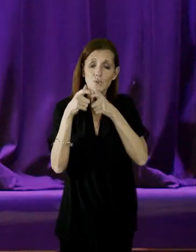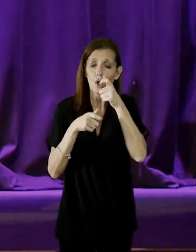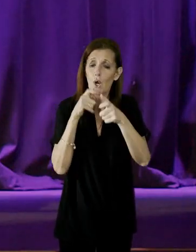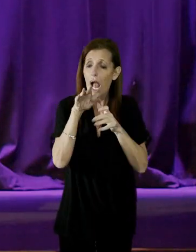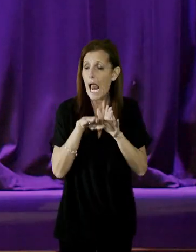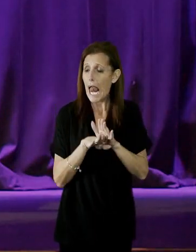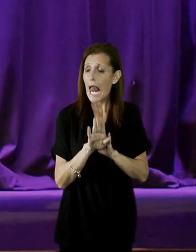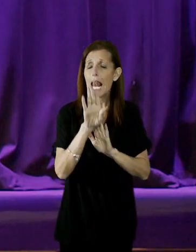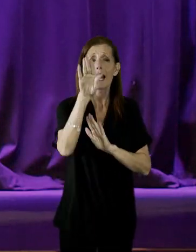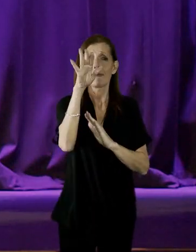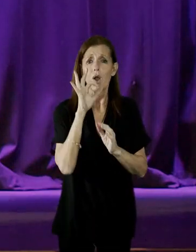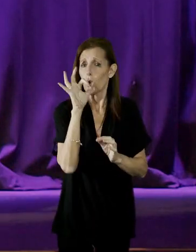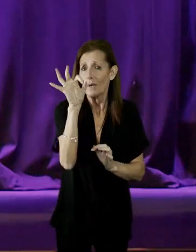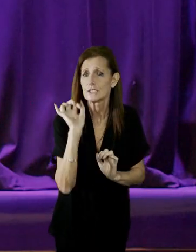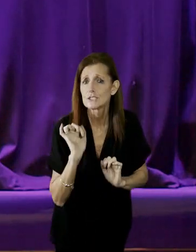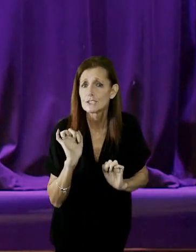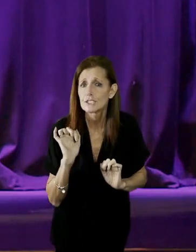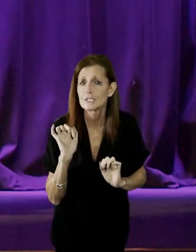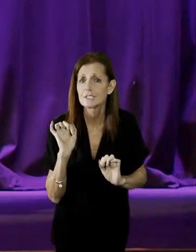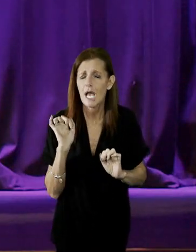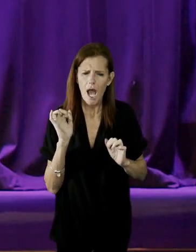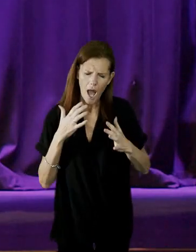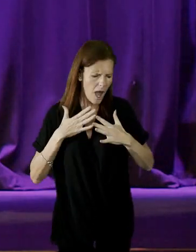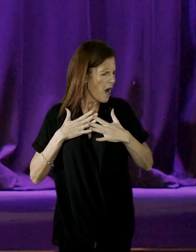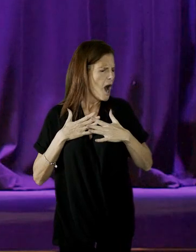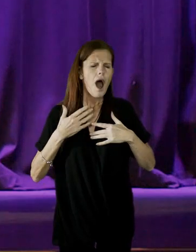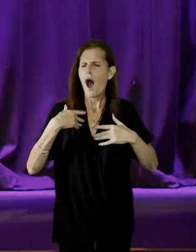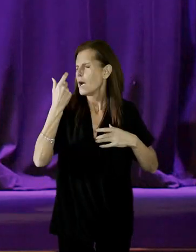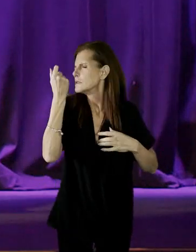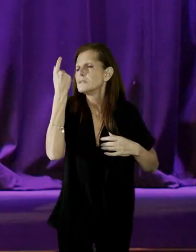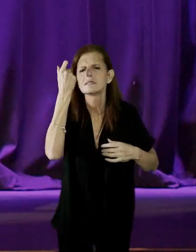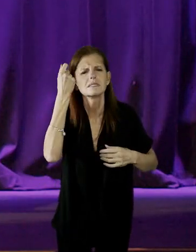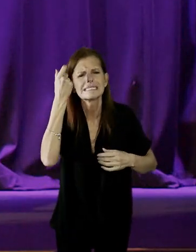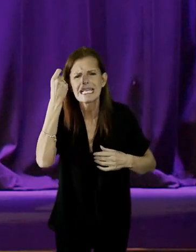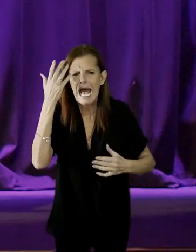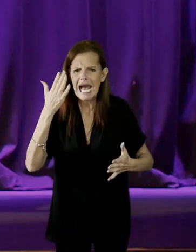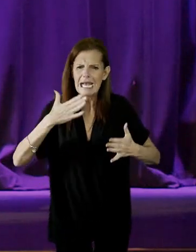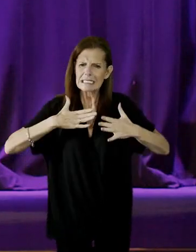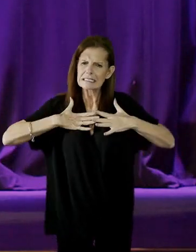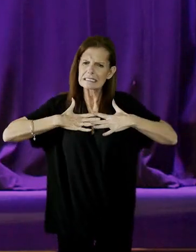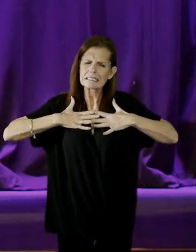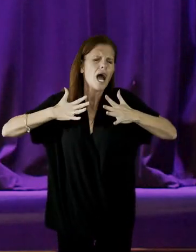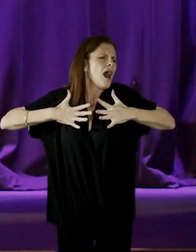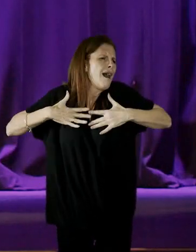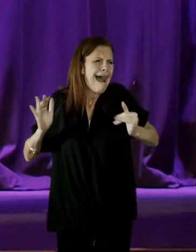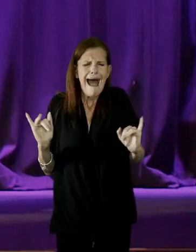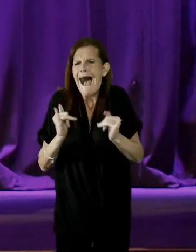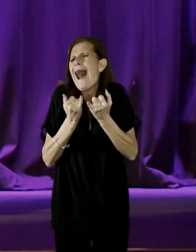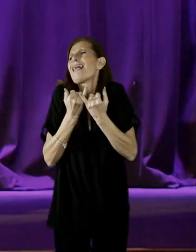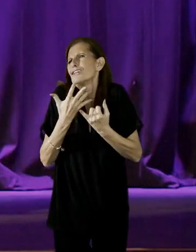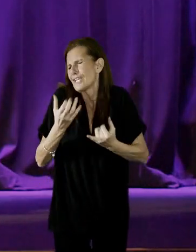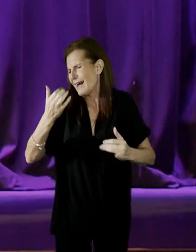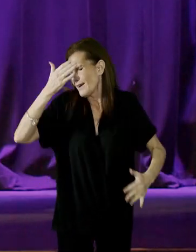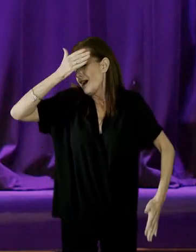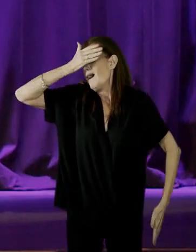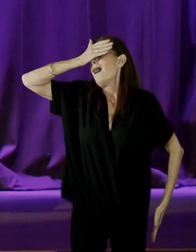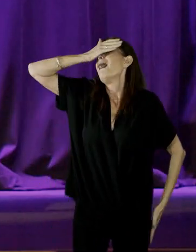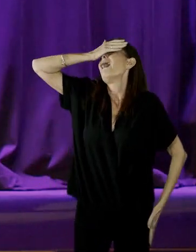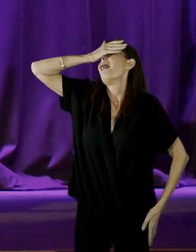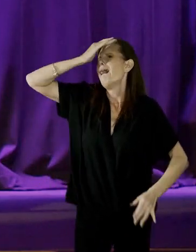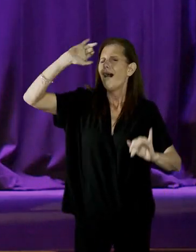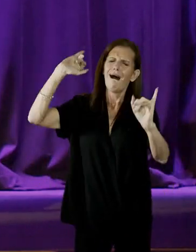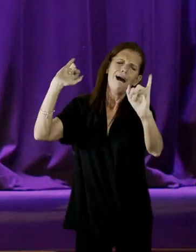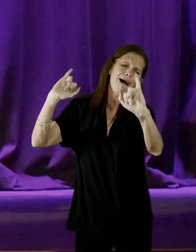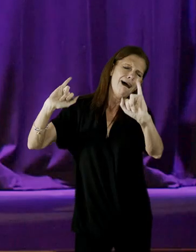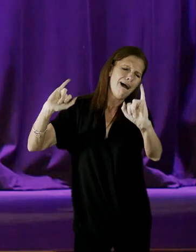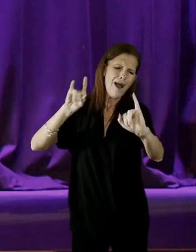they're not questions. It's like, Georgie, I totally get it. I literally have a gluten allergy, and it's like so debilitating because I have to go to